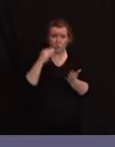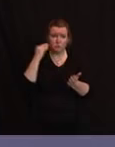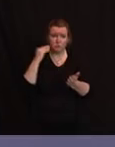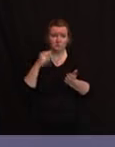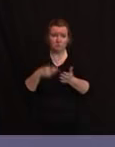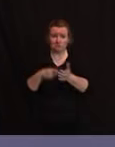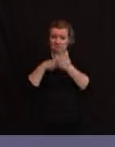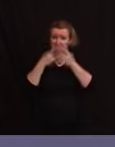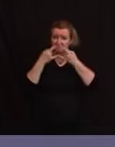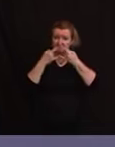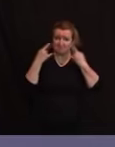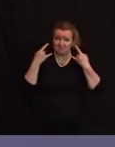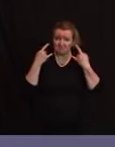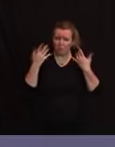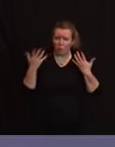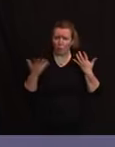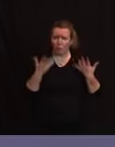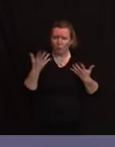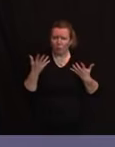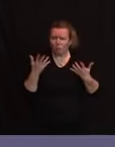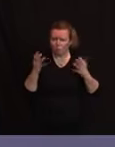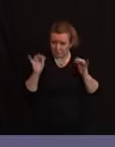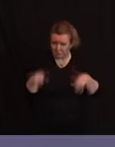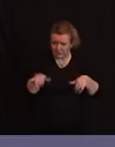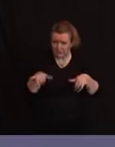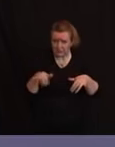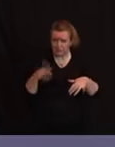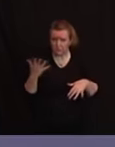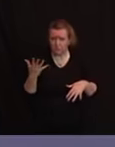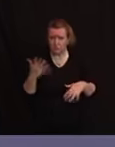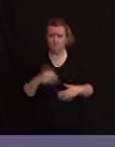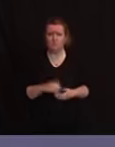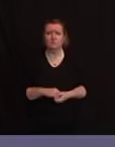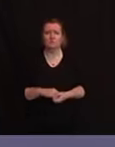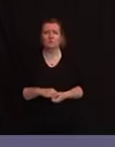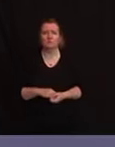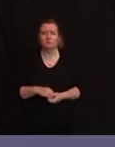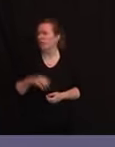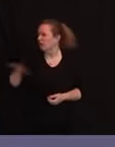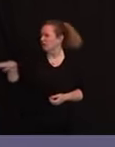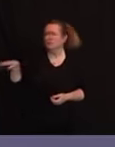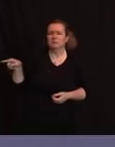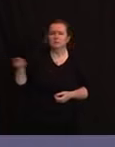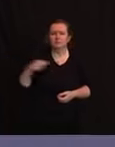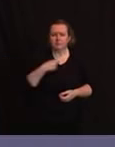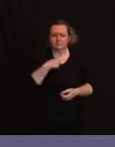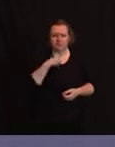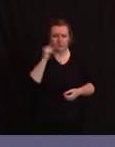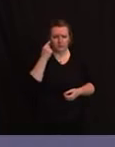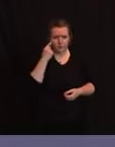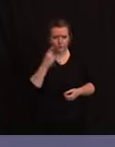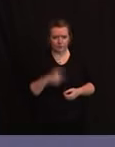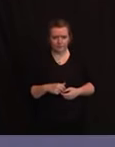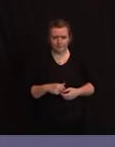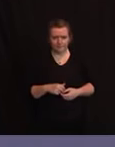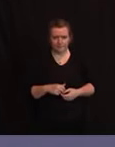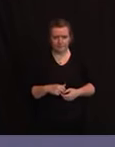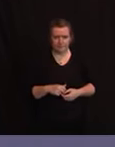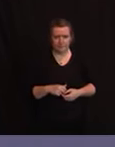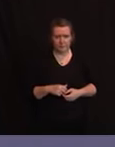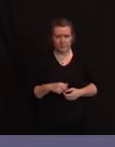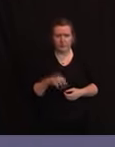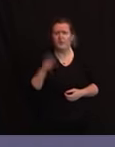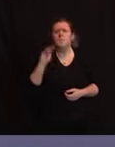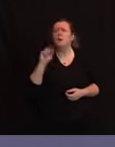has changed. Thanks. May I say one thing, Judy, before you jump in? Dave, I think Mahan's trying to get your attention. I'm not sure if he's got an answer perhaps to one of